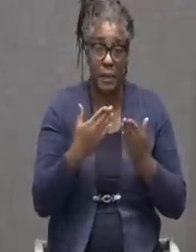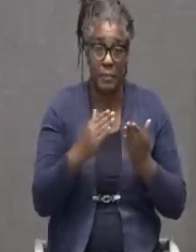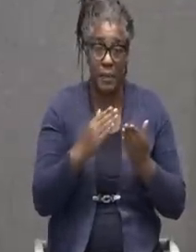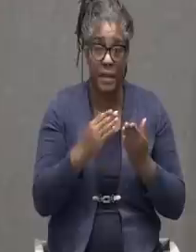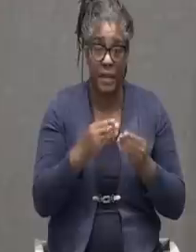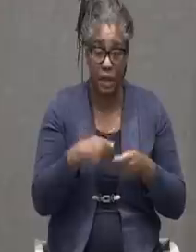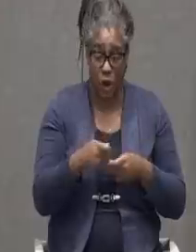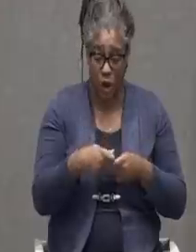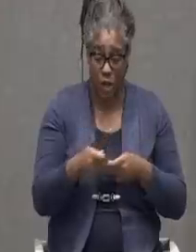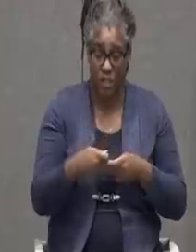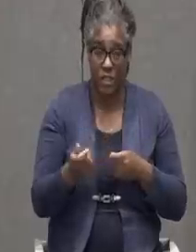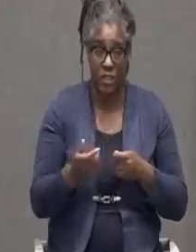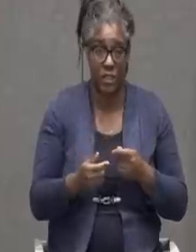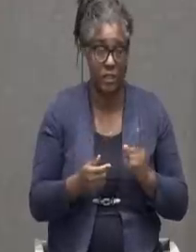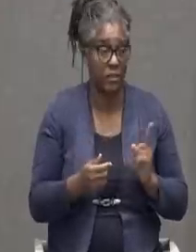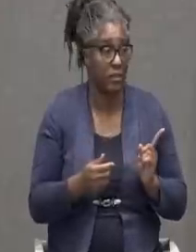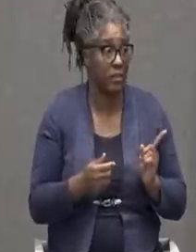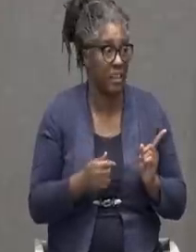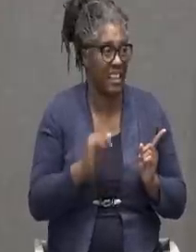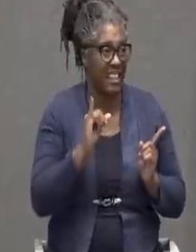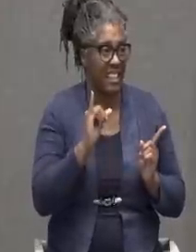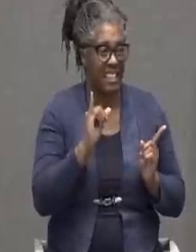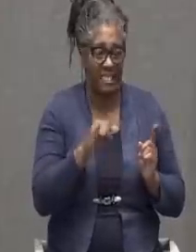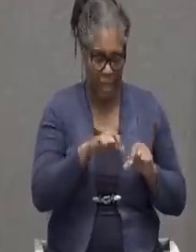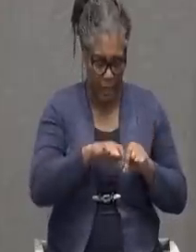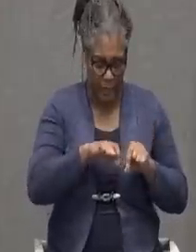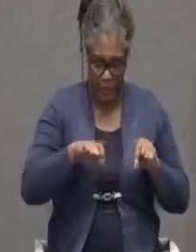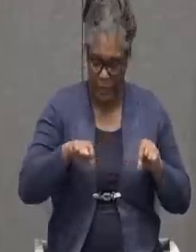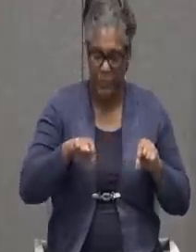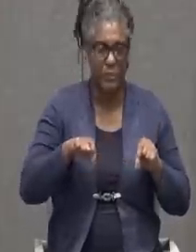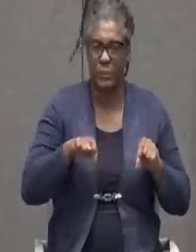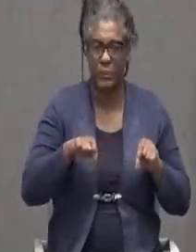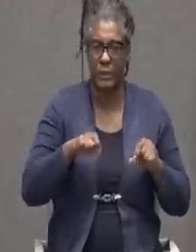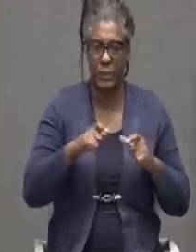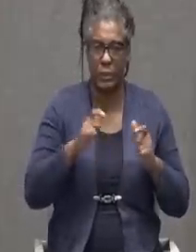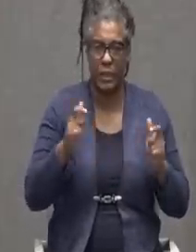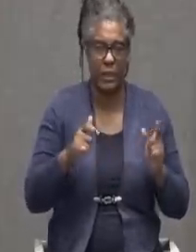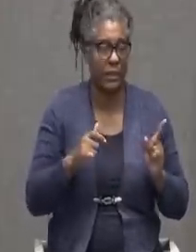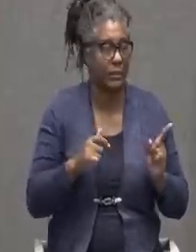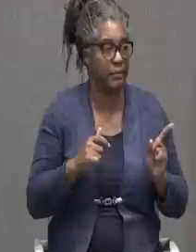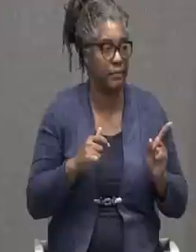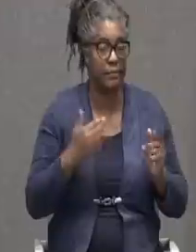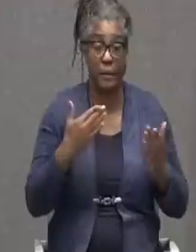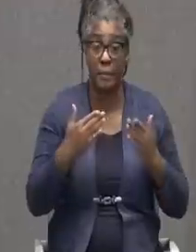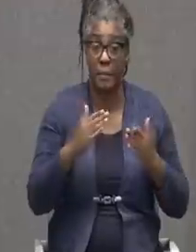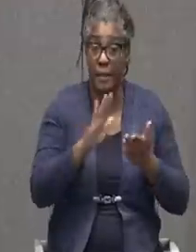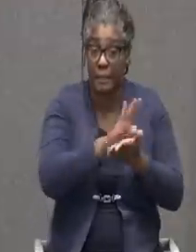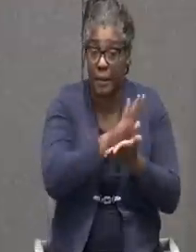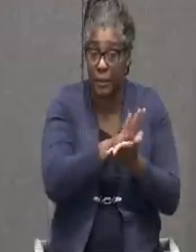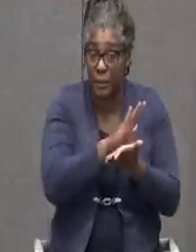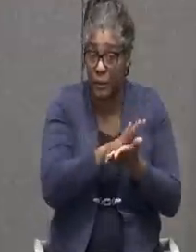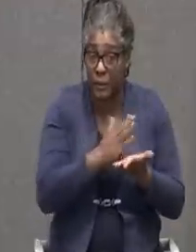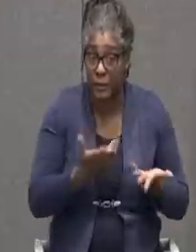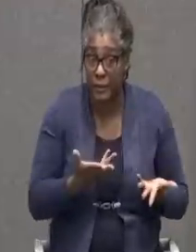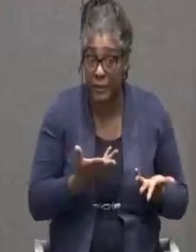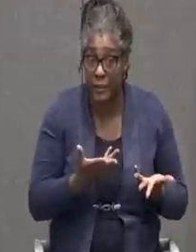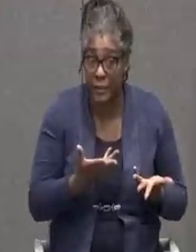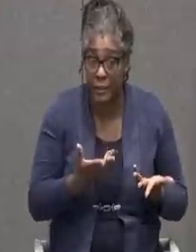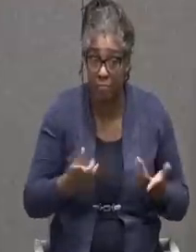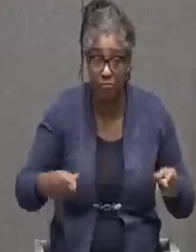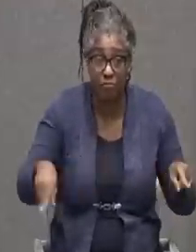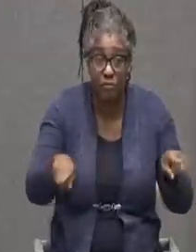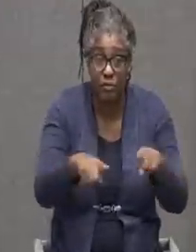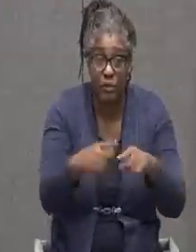This wooden dowel would be way too big. Could use strips of paper. I wonder what you would